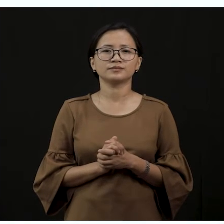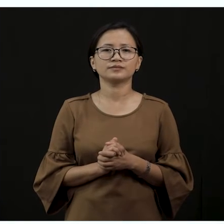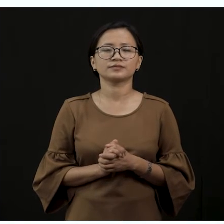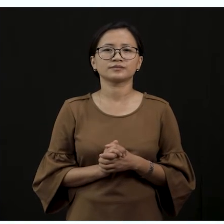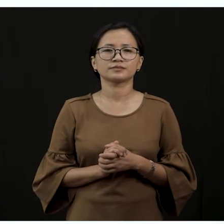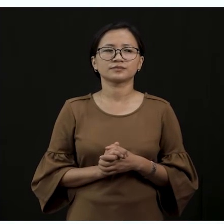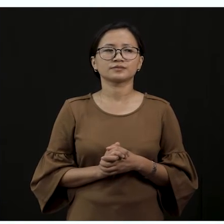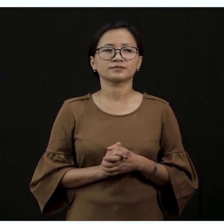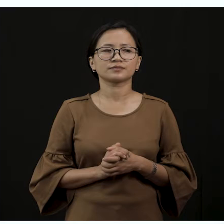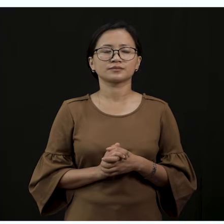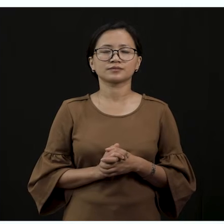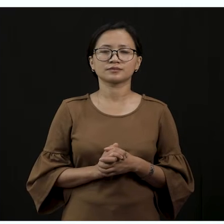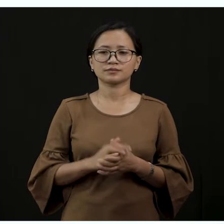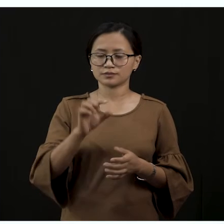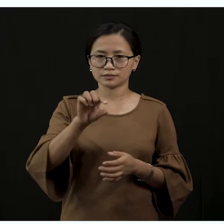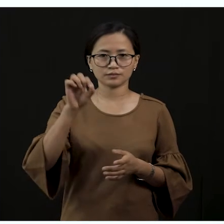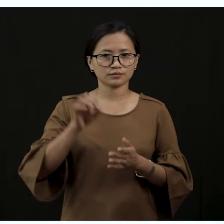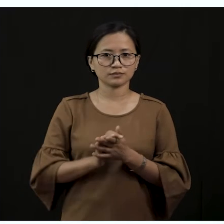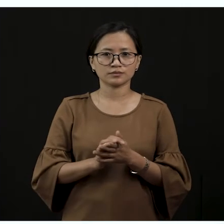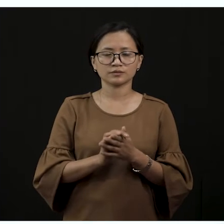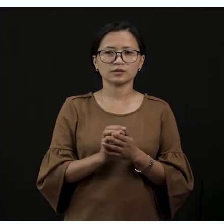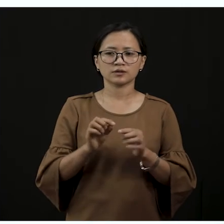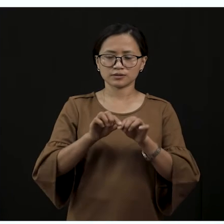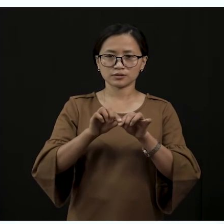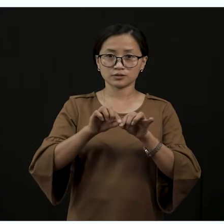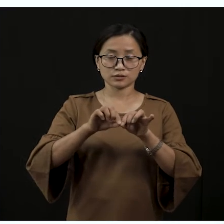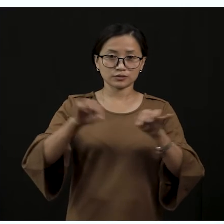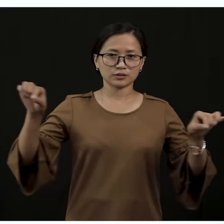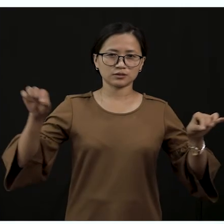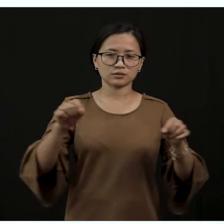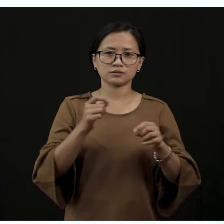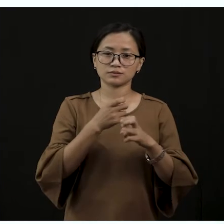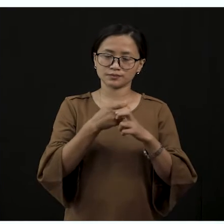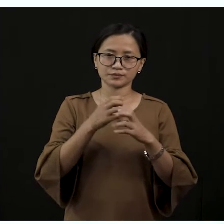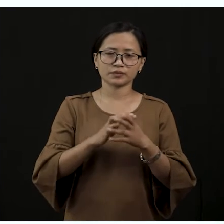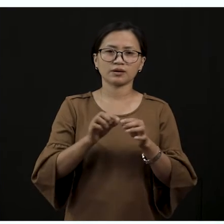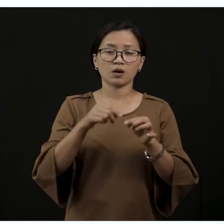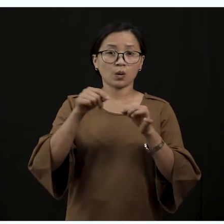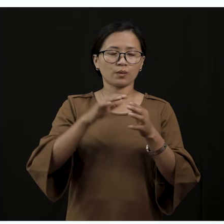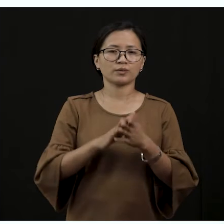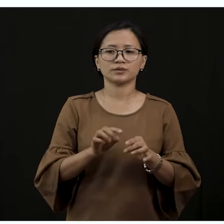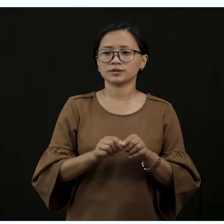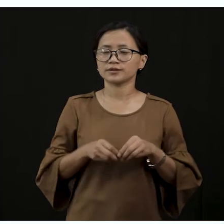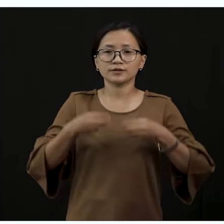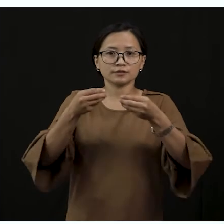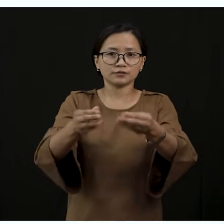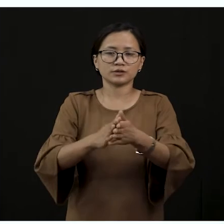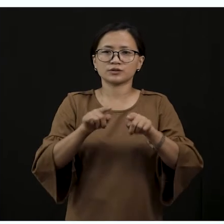curved line. A piece of string held tight will give you a straight